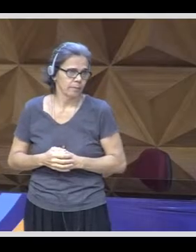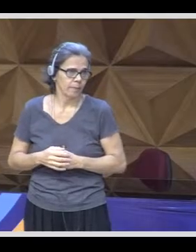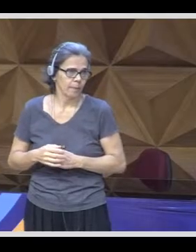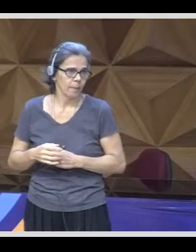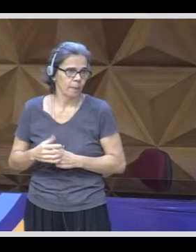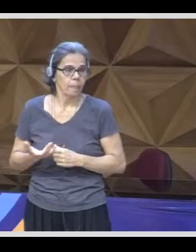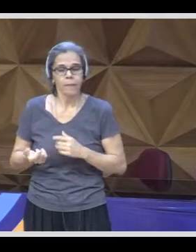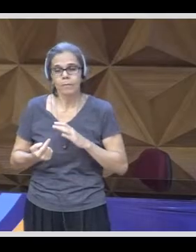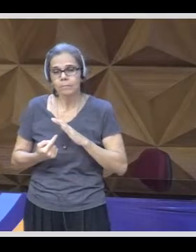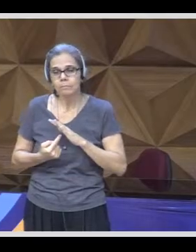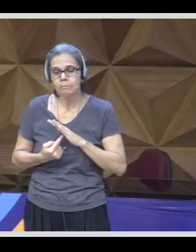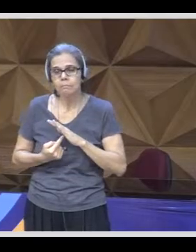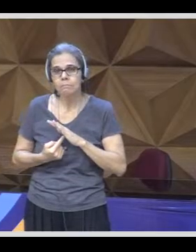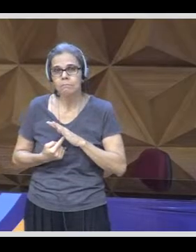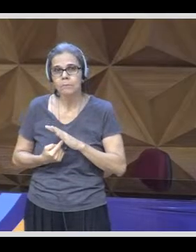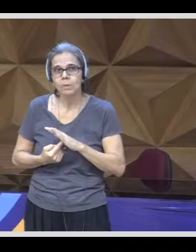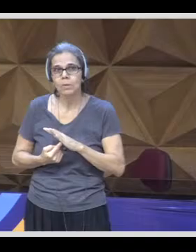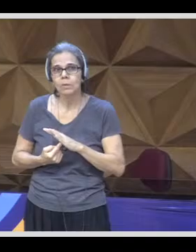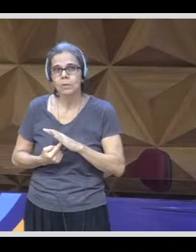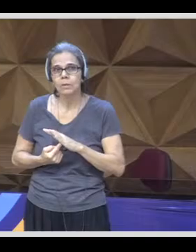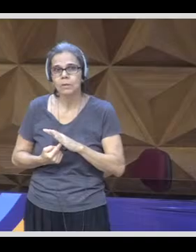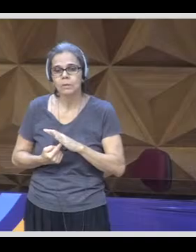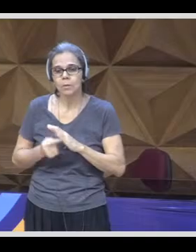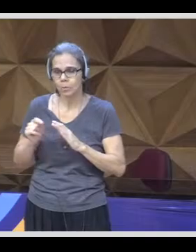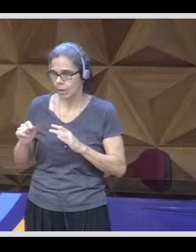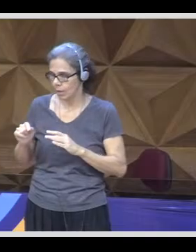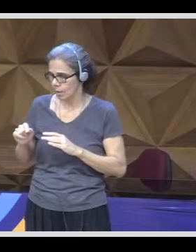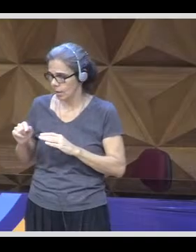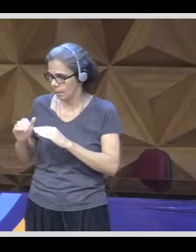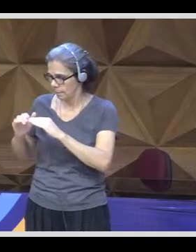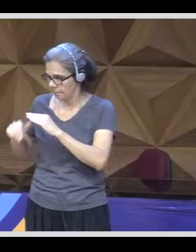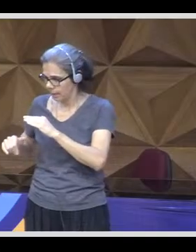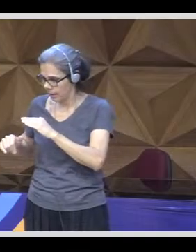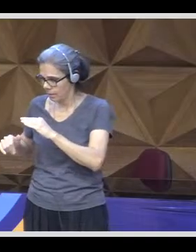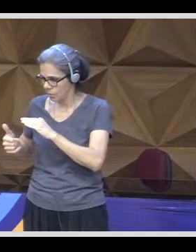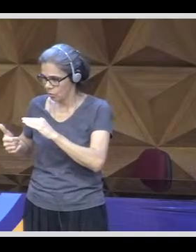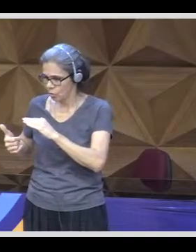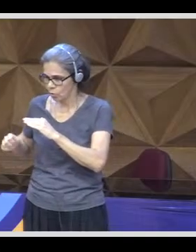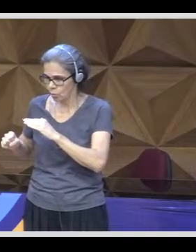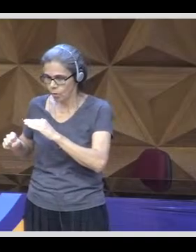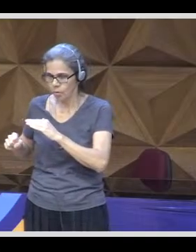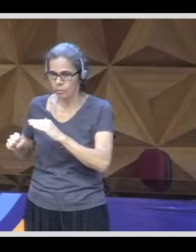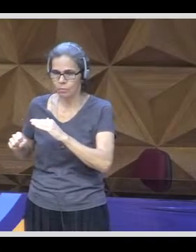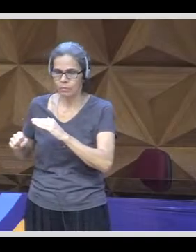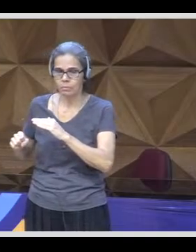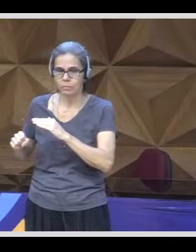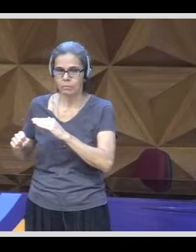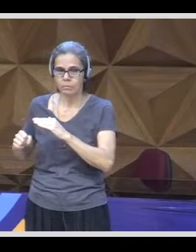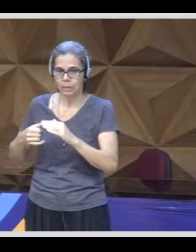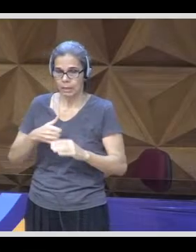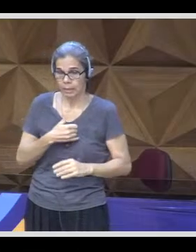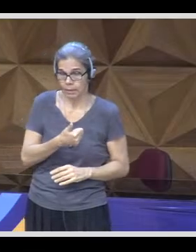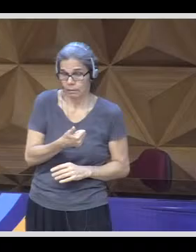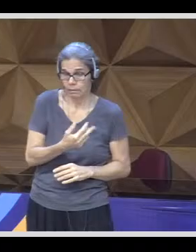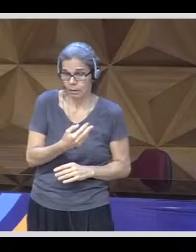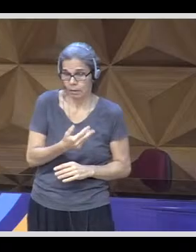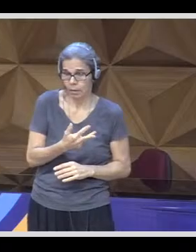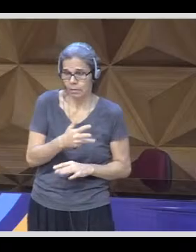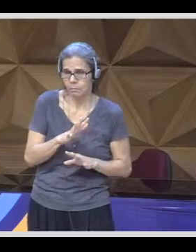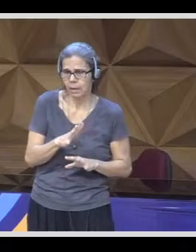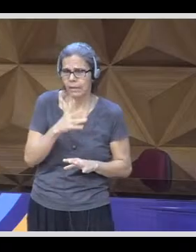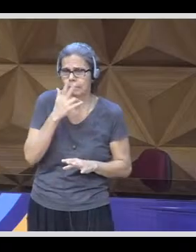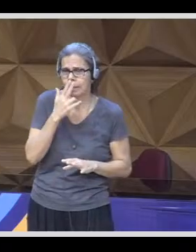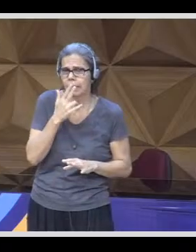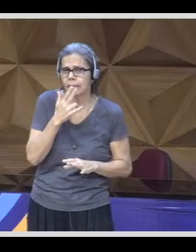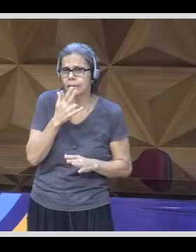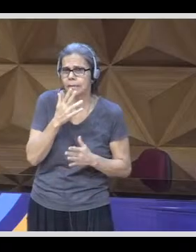few others that for me, before starting working with that, was really very harmless. Very, very, very harmless, nothing